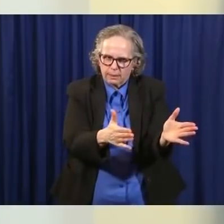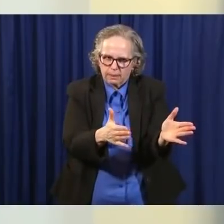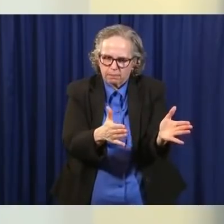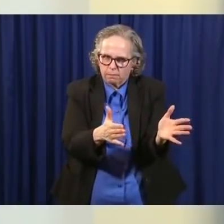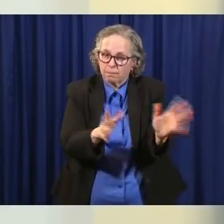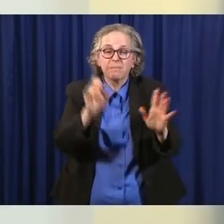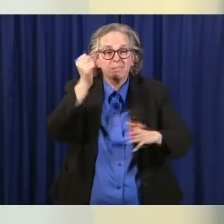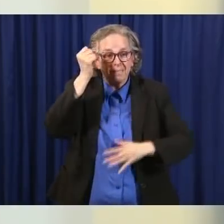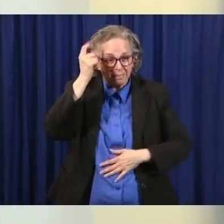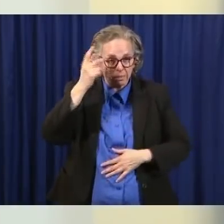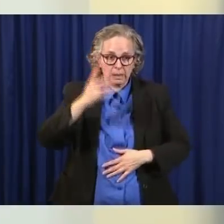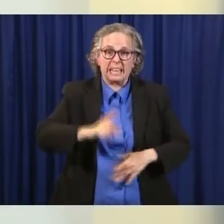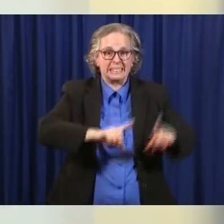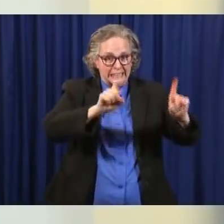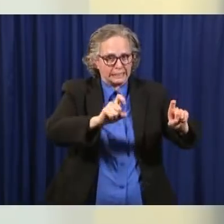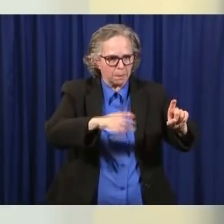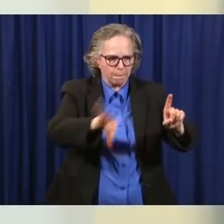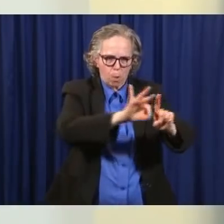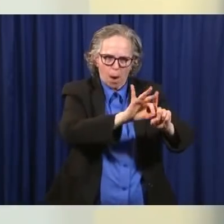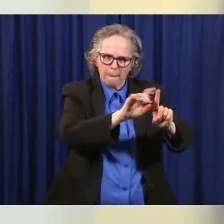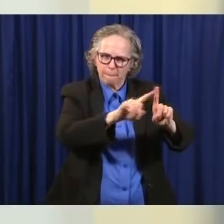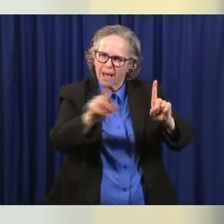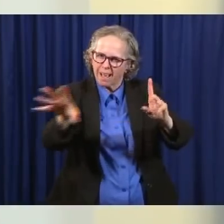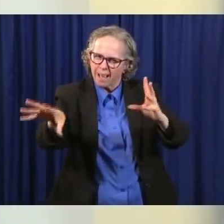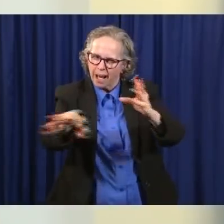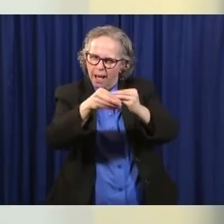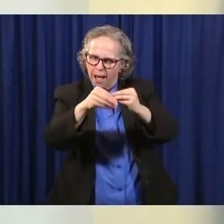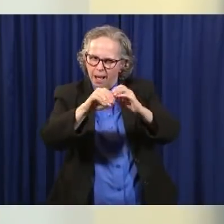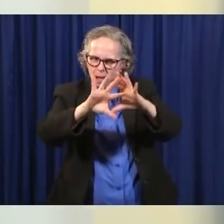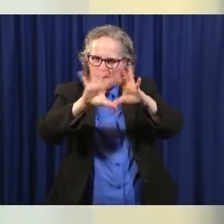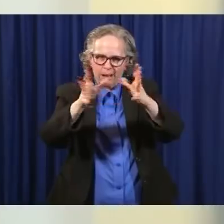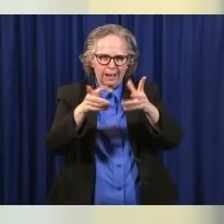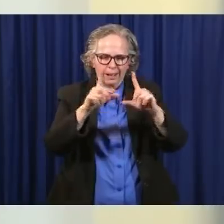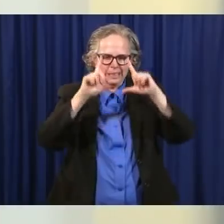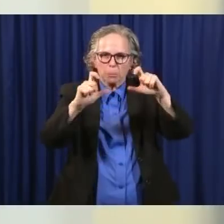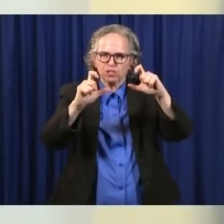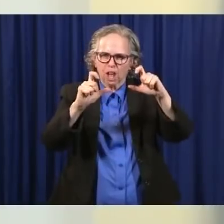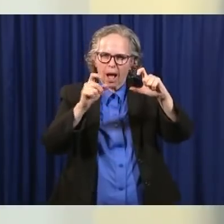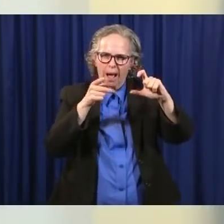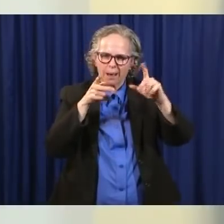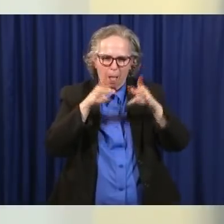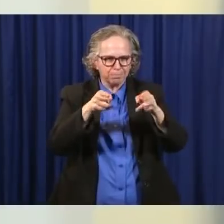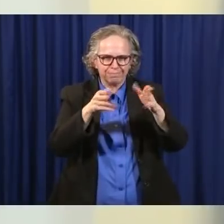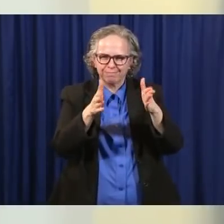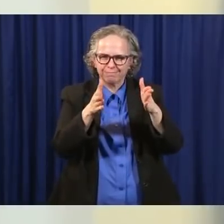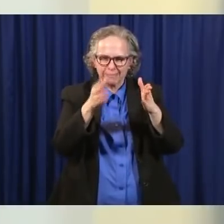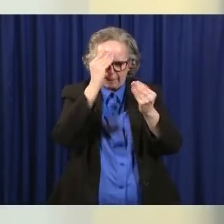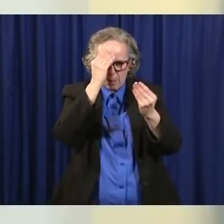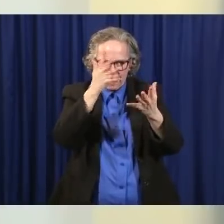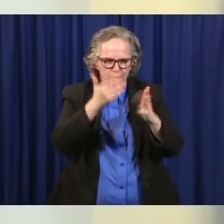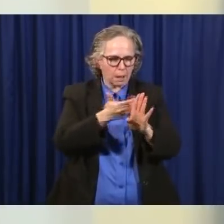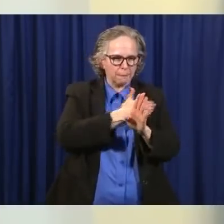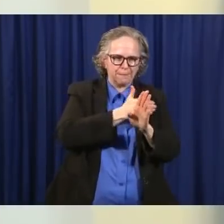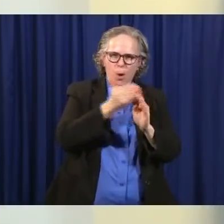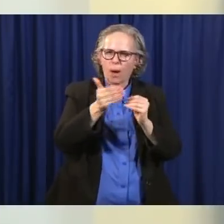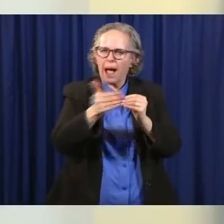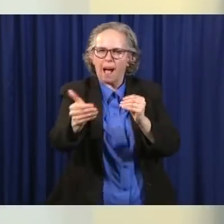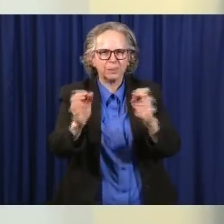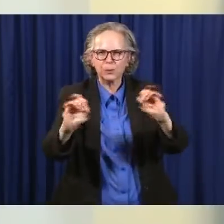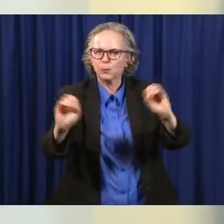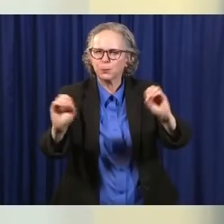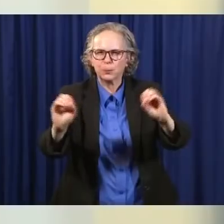gives you a snapshot, but it really is a much more strategic effort it takes to